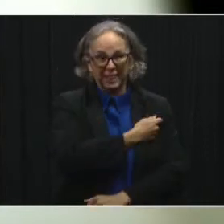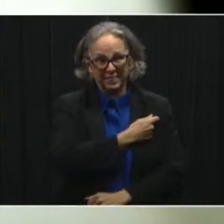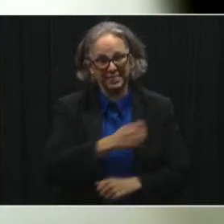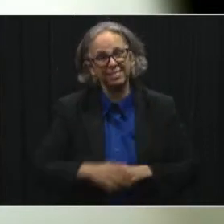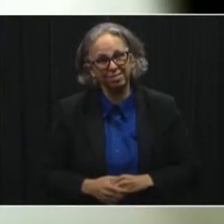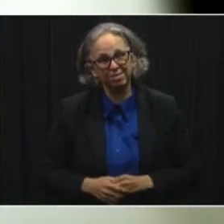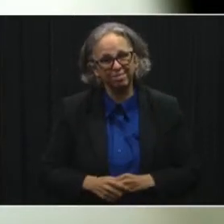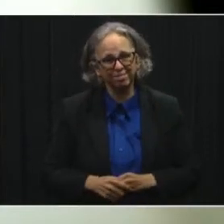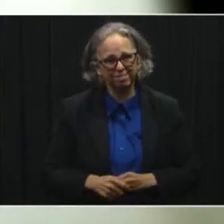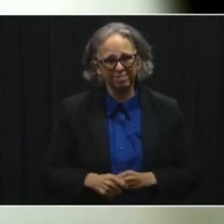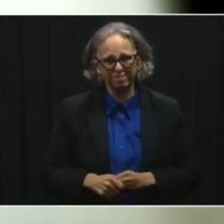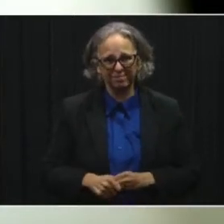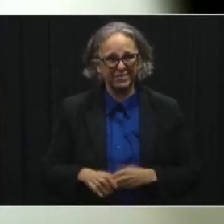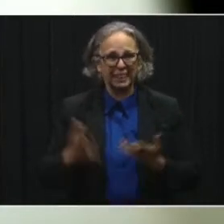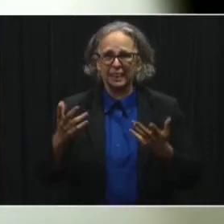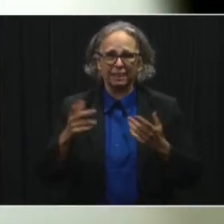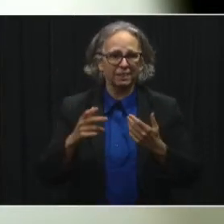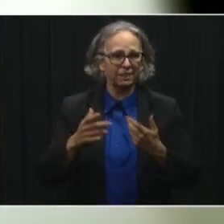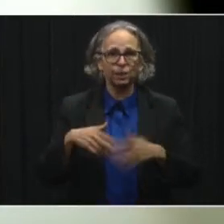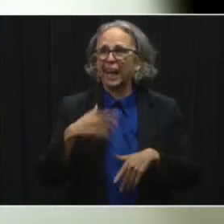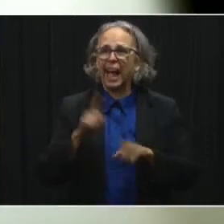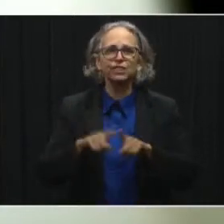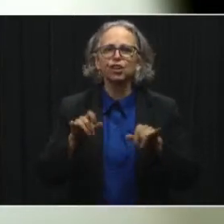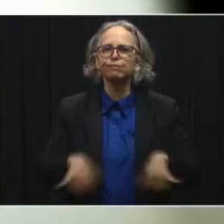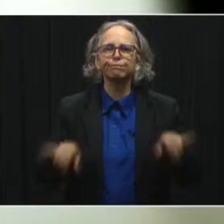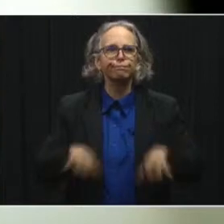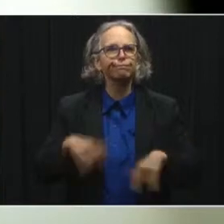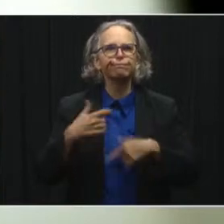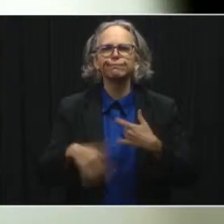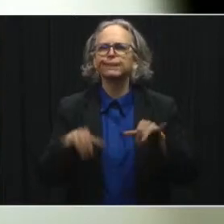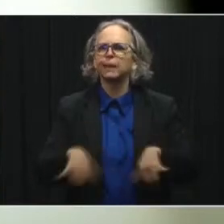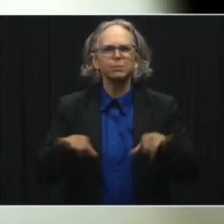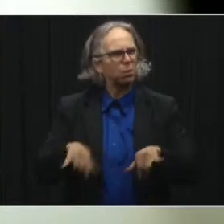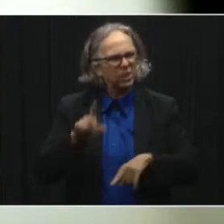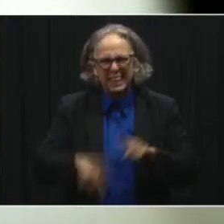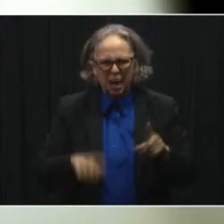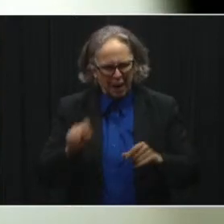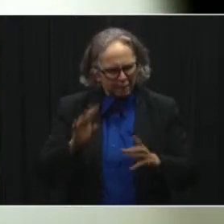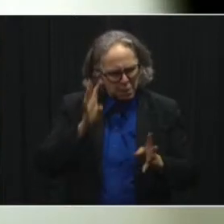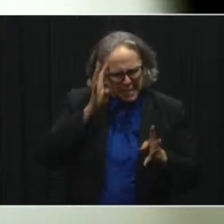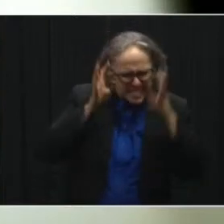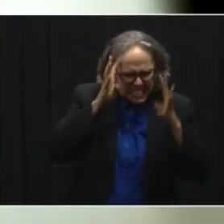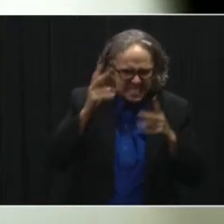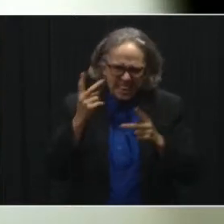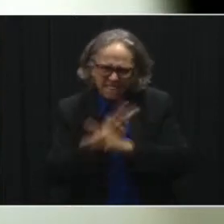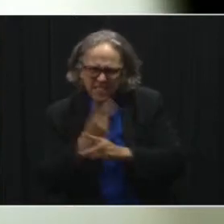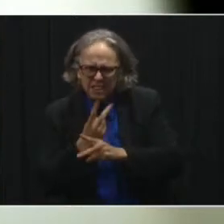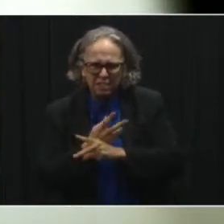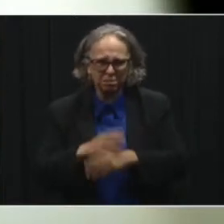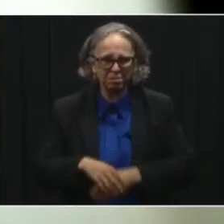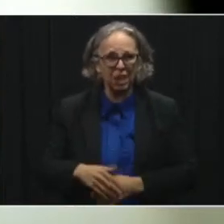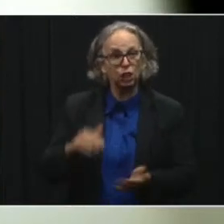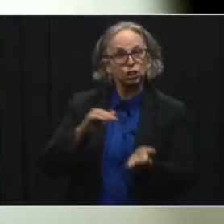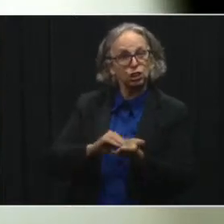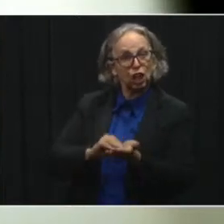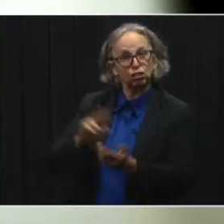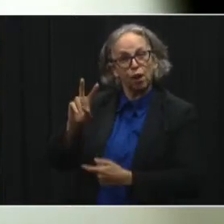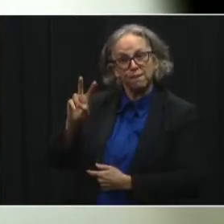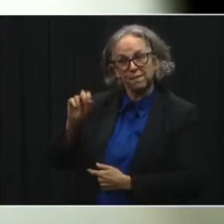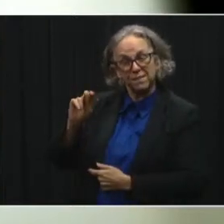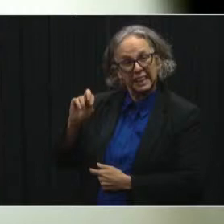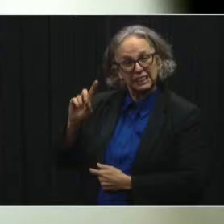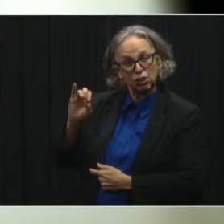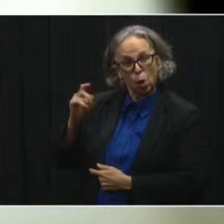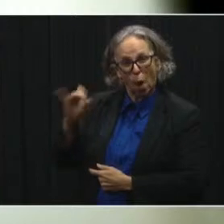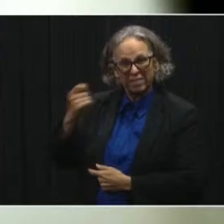to do what we're doing. As was outlined by Dr. Vanderhoff, the best thing to do is to